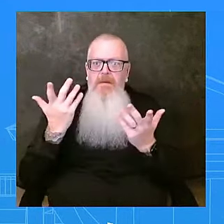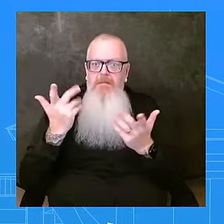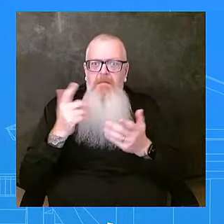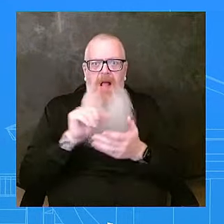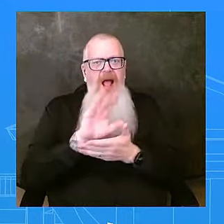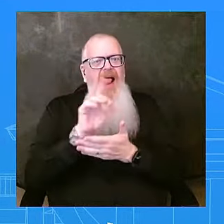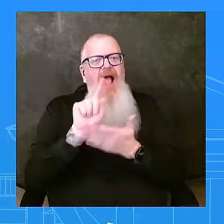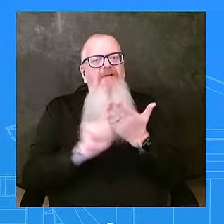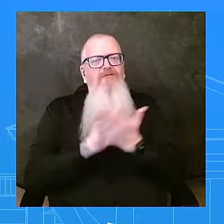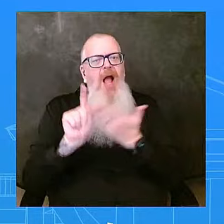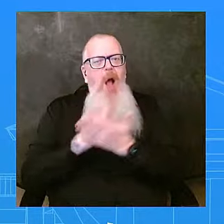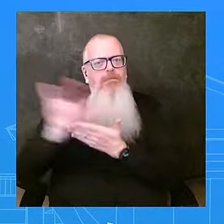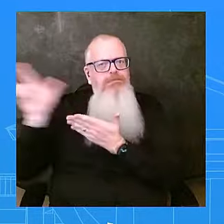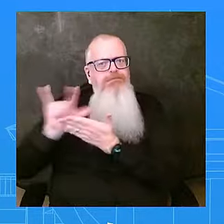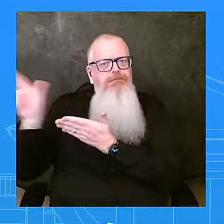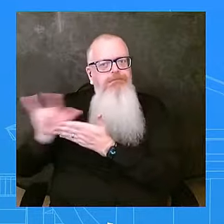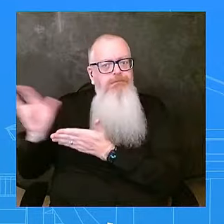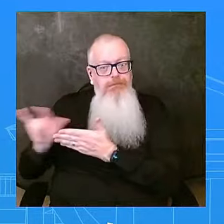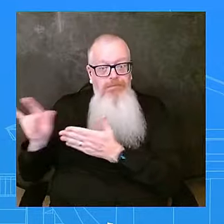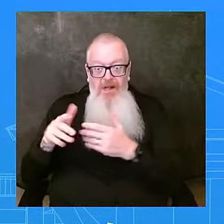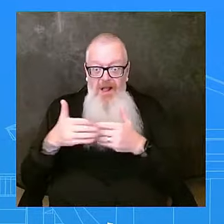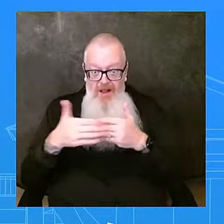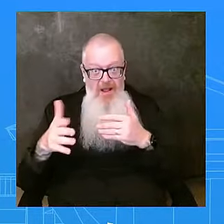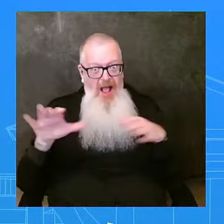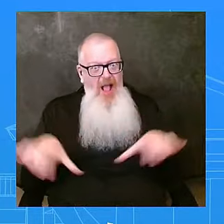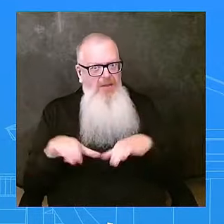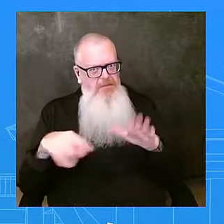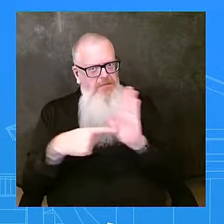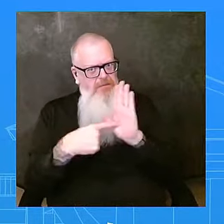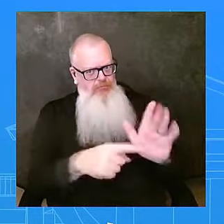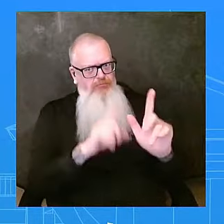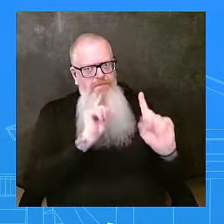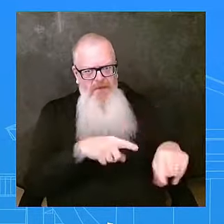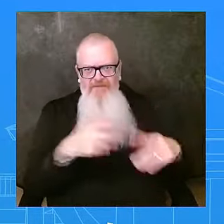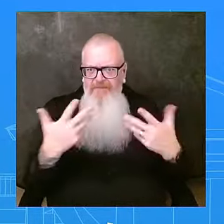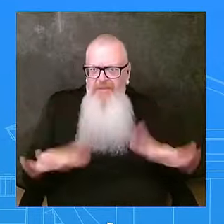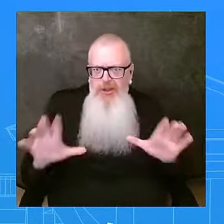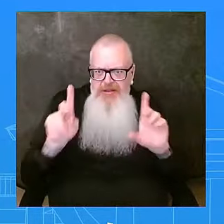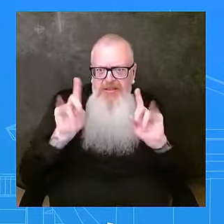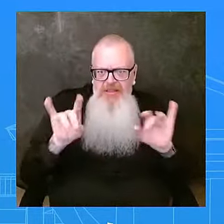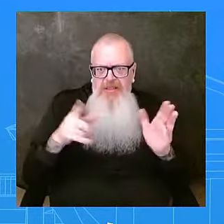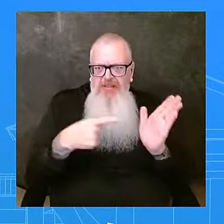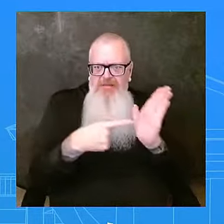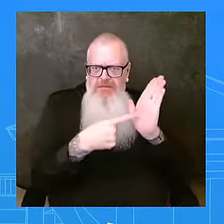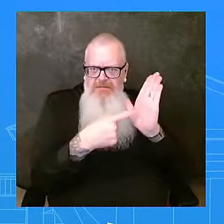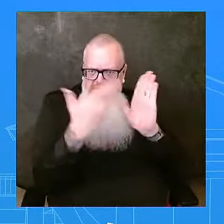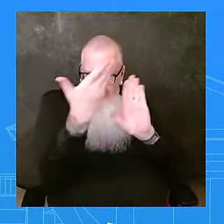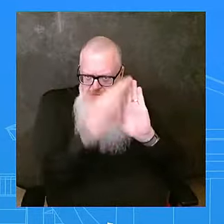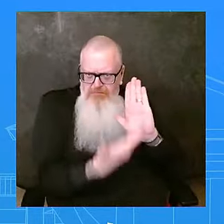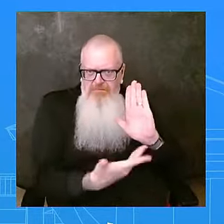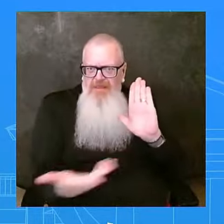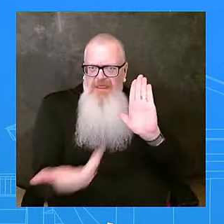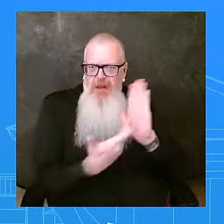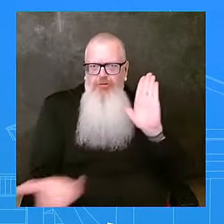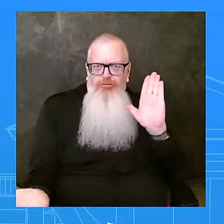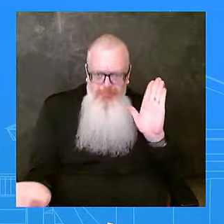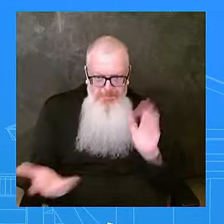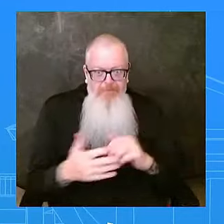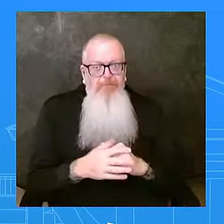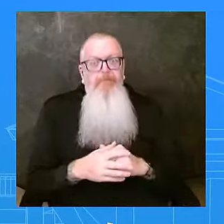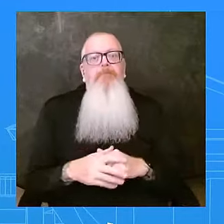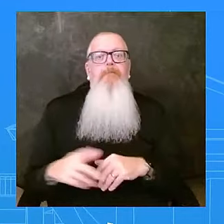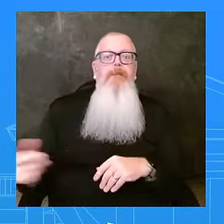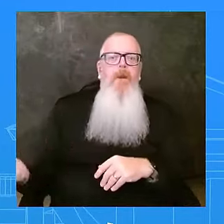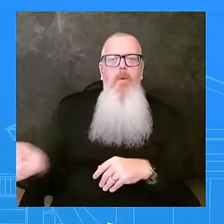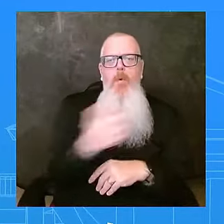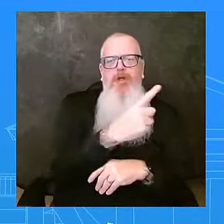State Department did, that the Department of Defense did, that we did here. And sorry, just very briefly, on the point about Keir Starmer's visit